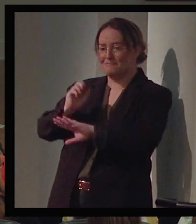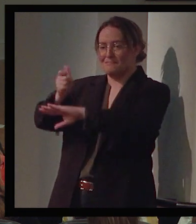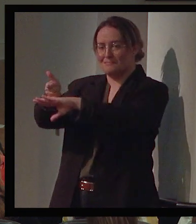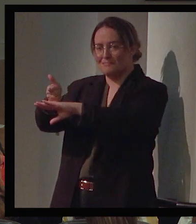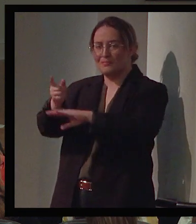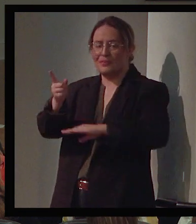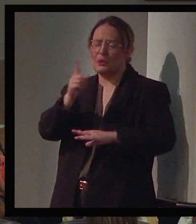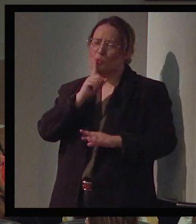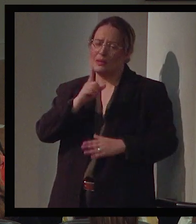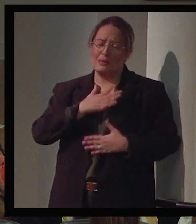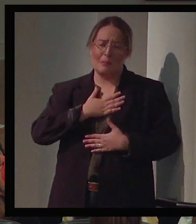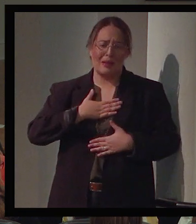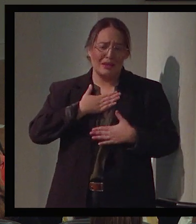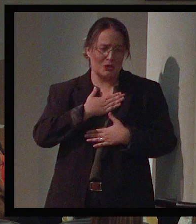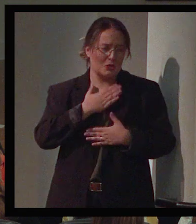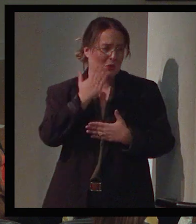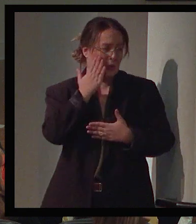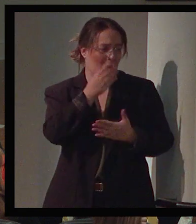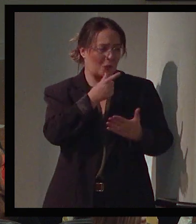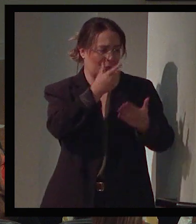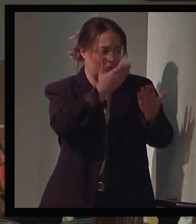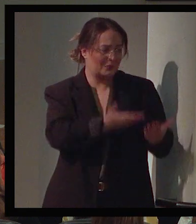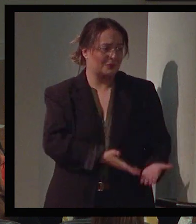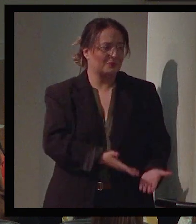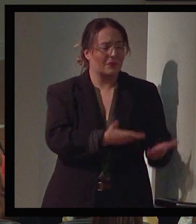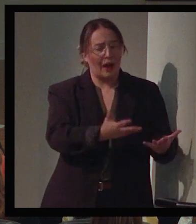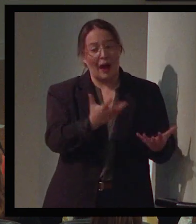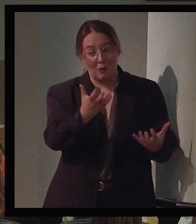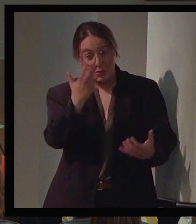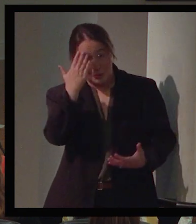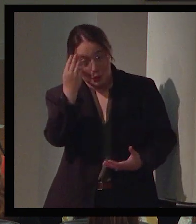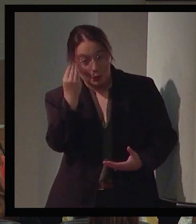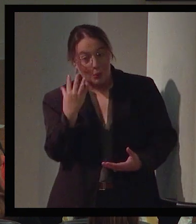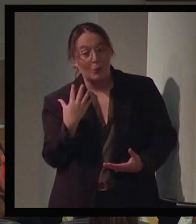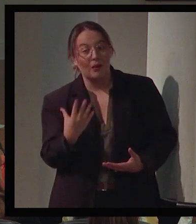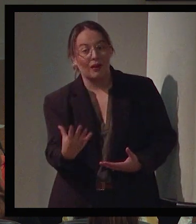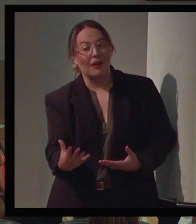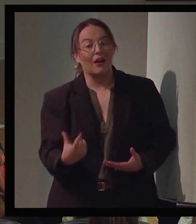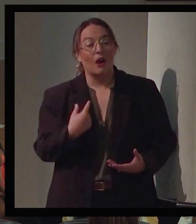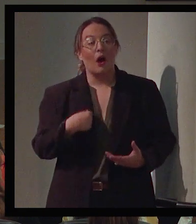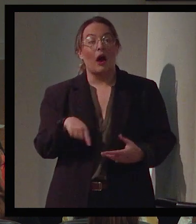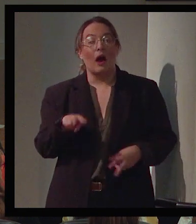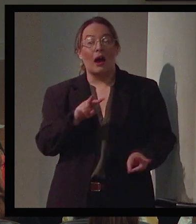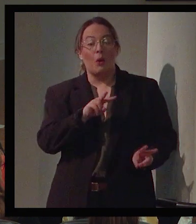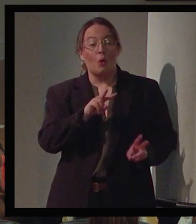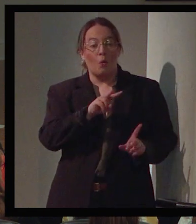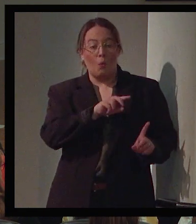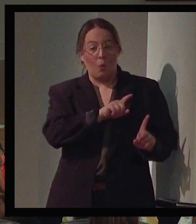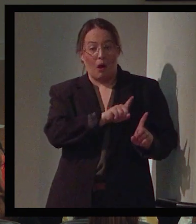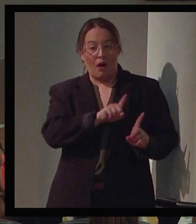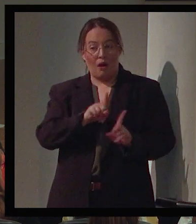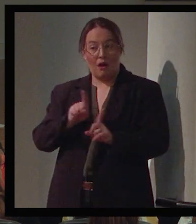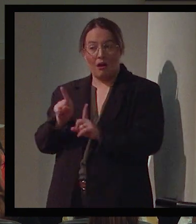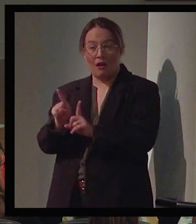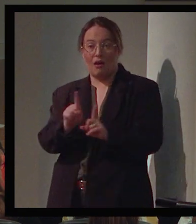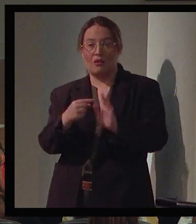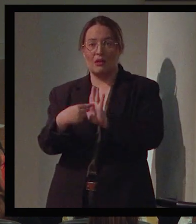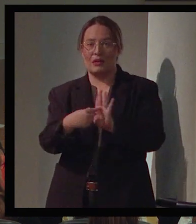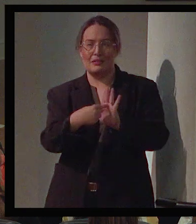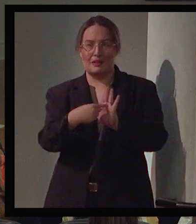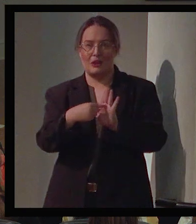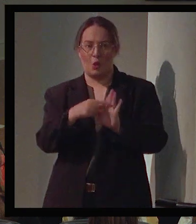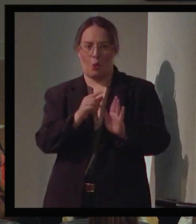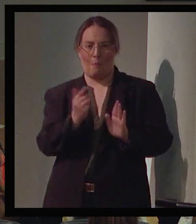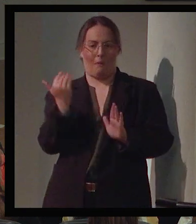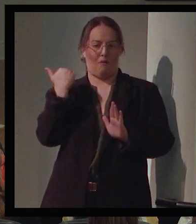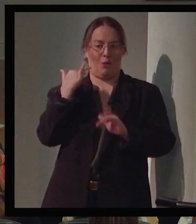a real pleasure to get to know. I want you to know that I walked through the exhibition with her earlier today, and I'm happy to